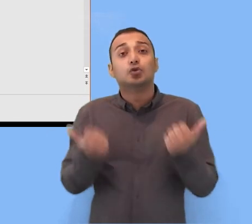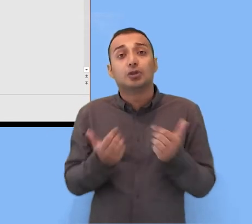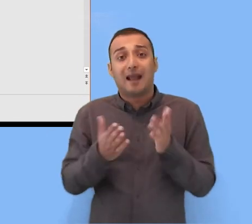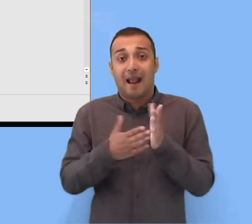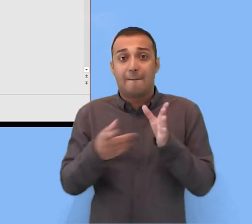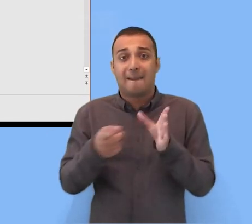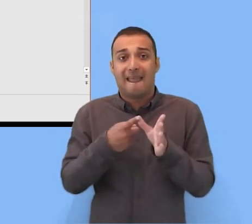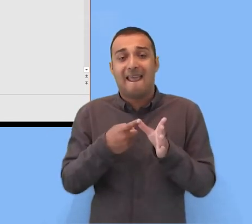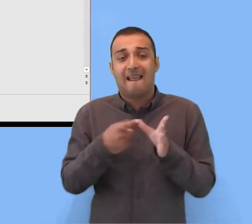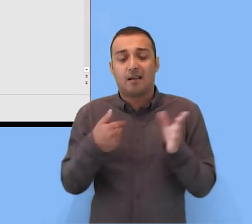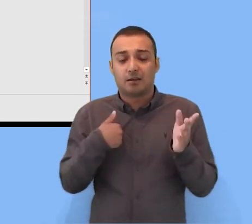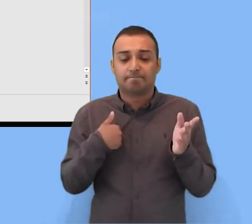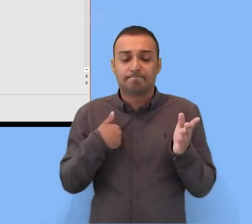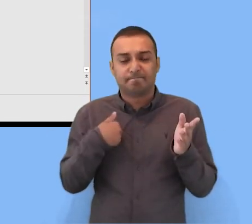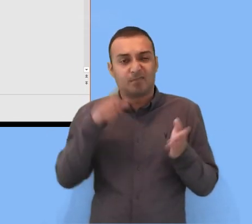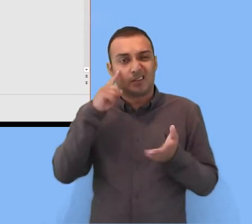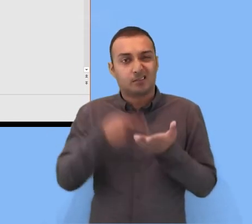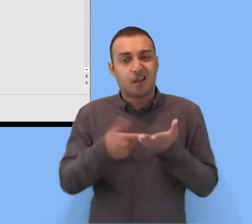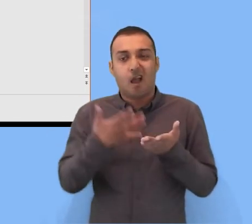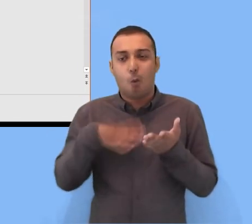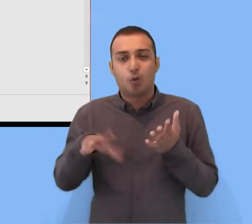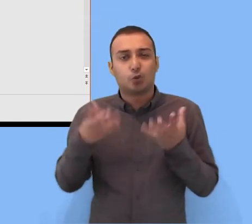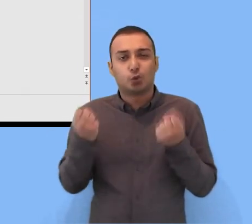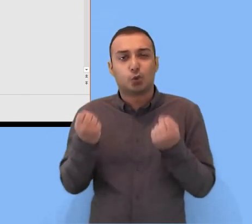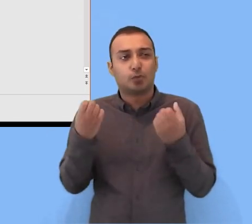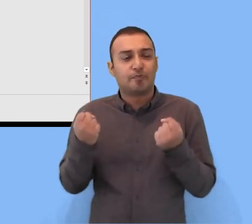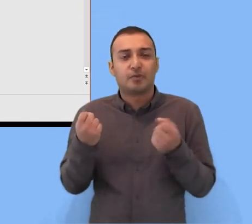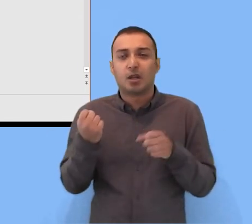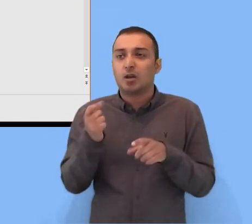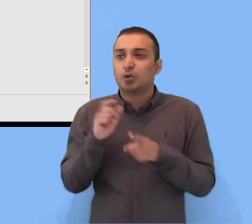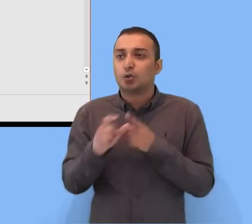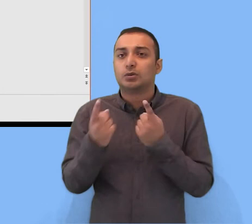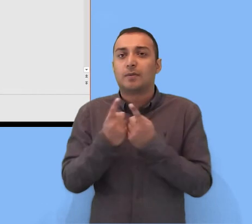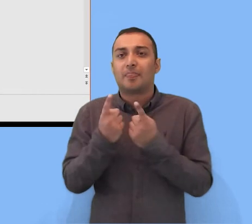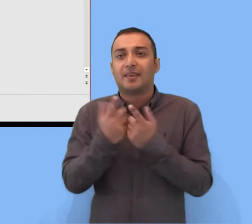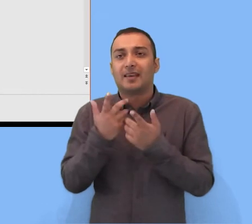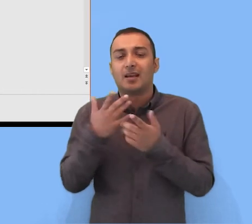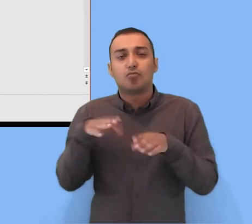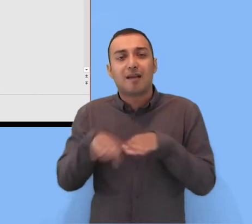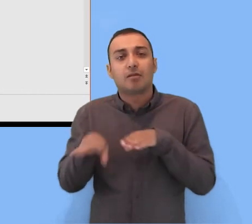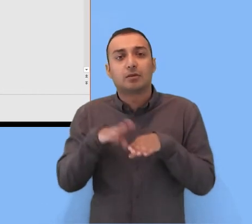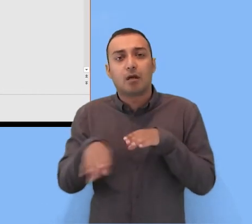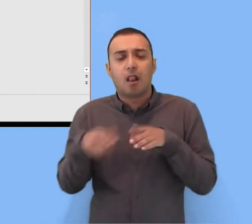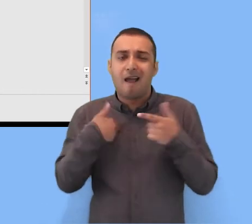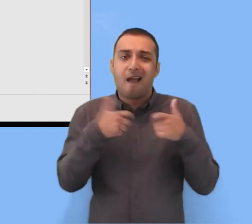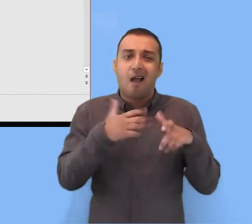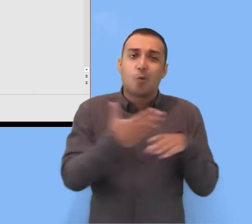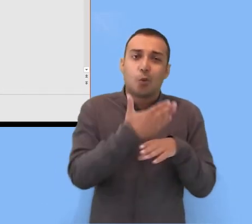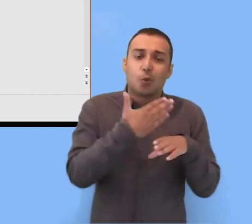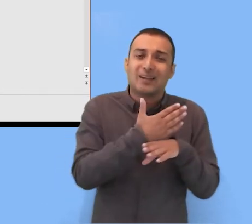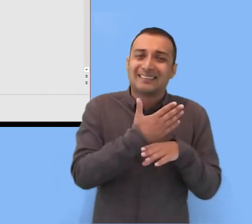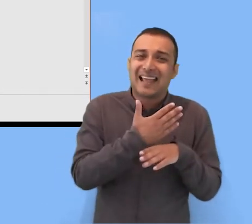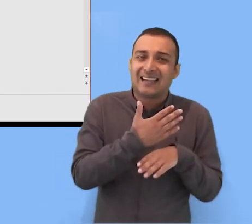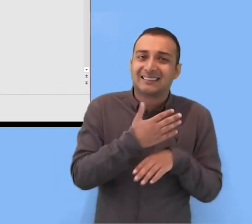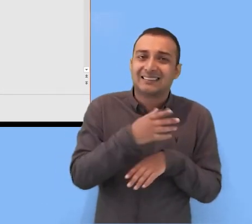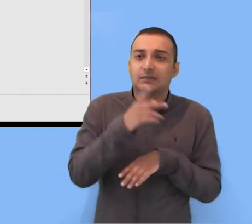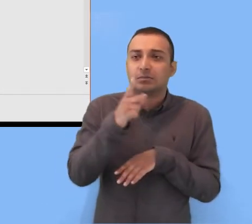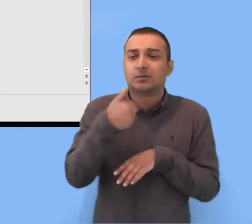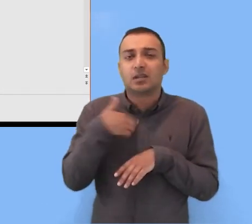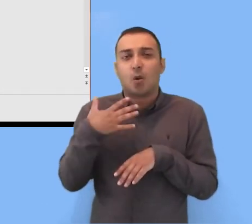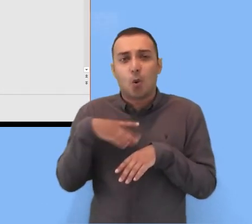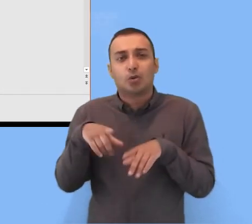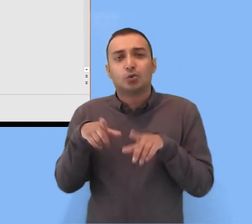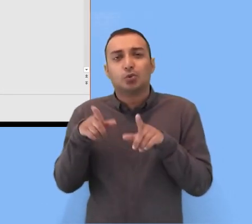I wanted to do something practical with it, although I'd carry on working and so forth. I wanted to do some more research on